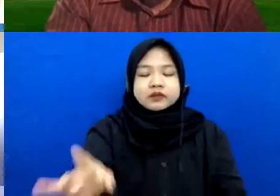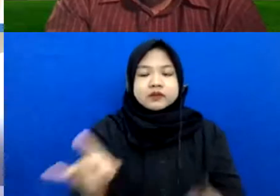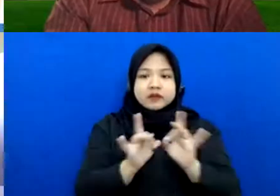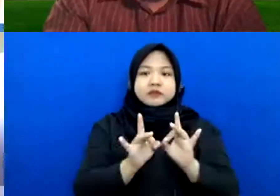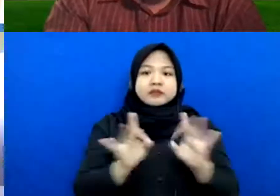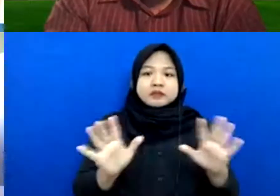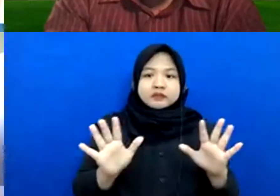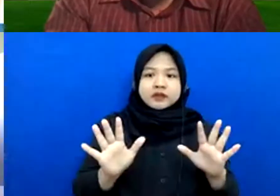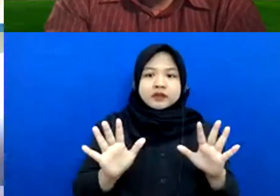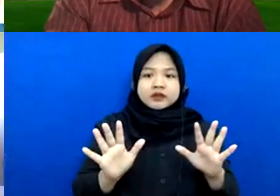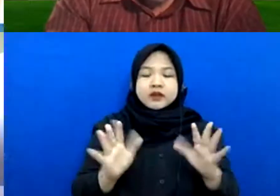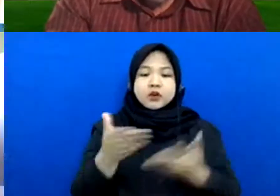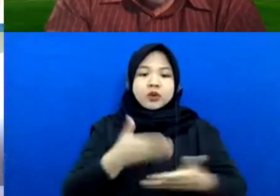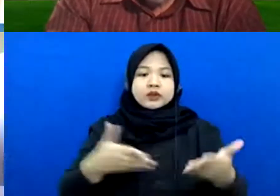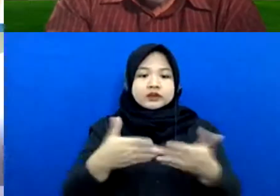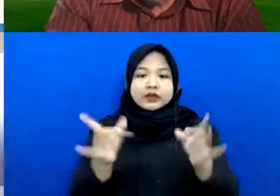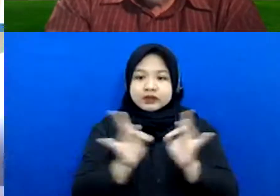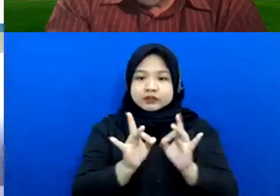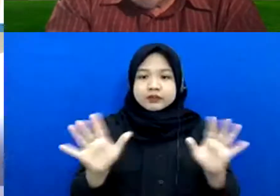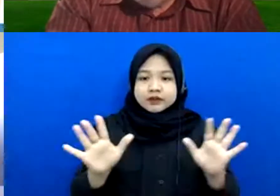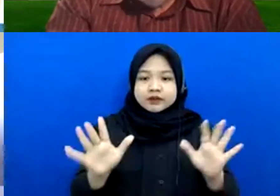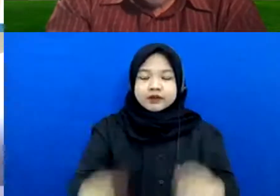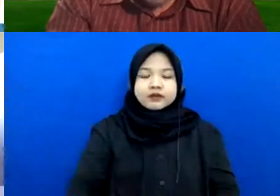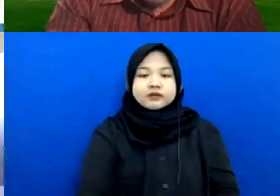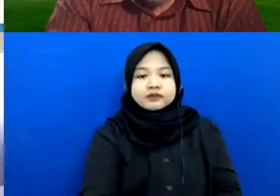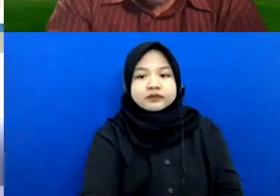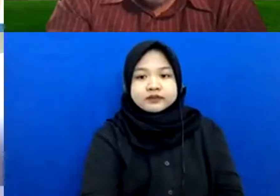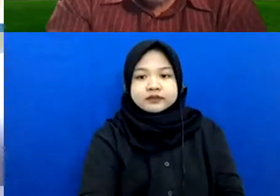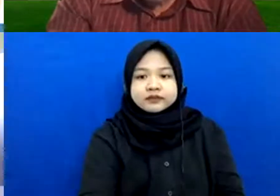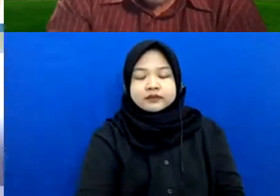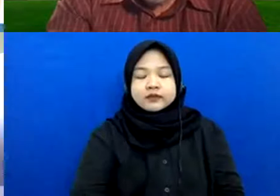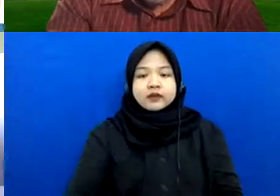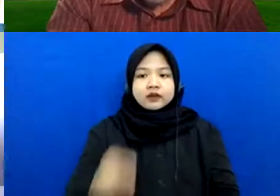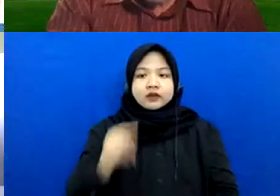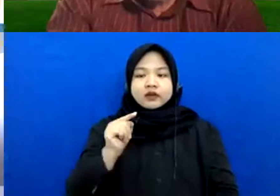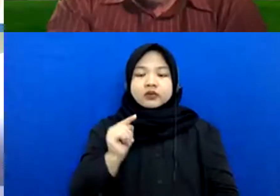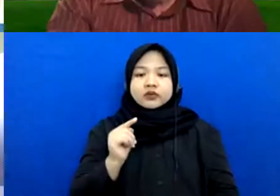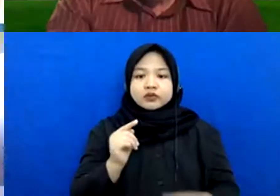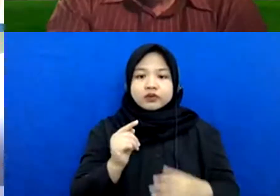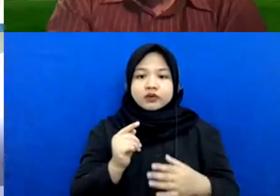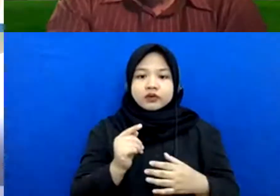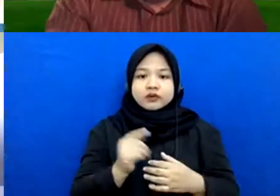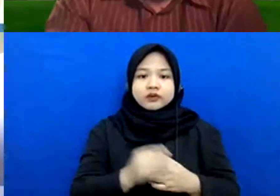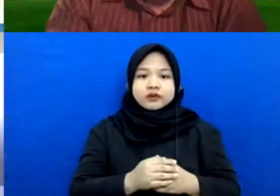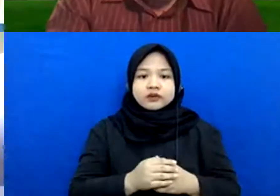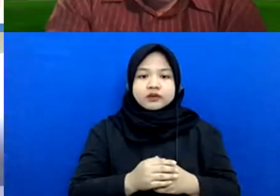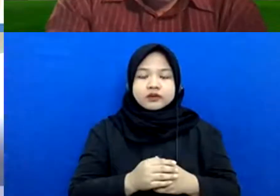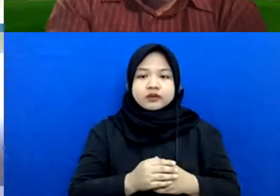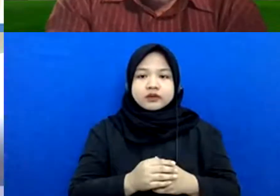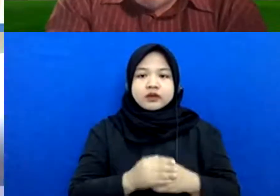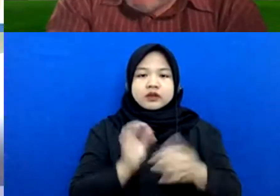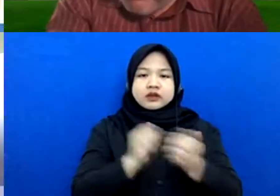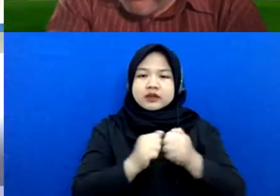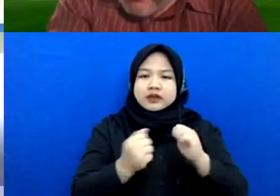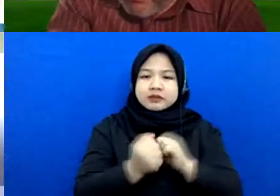three very different contexts, and I think that's going to pose its own dilemmas